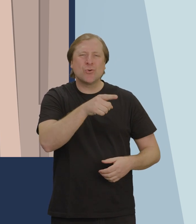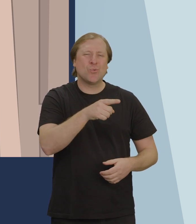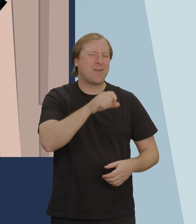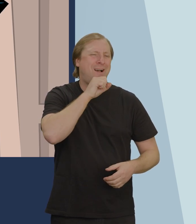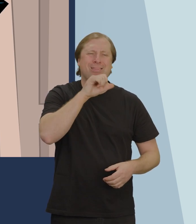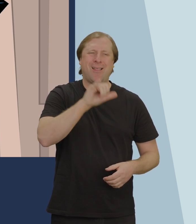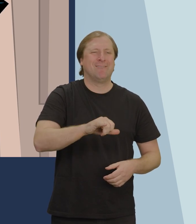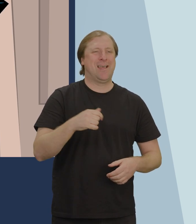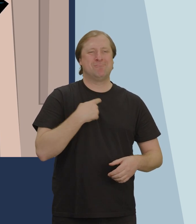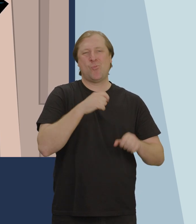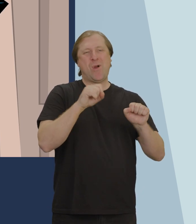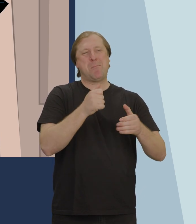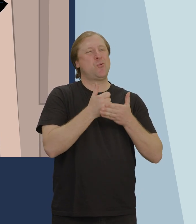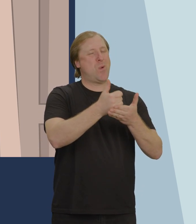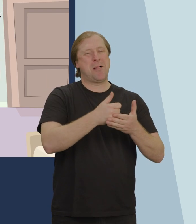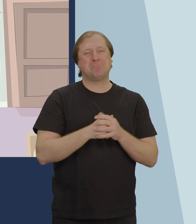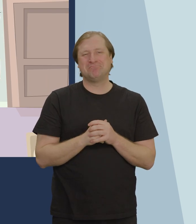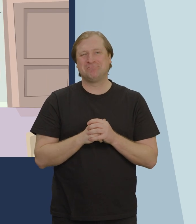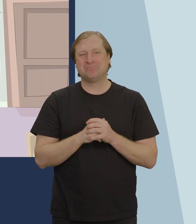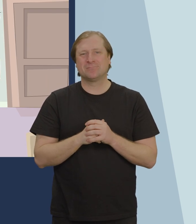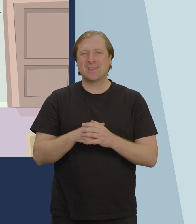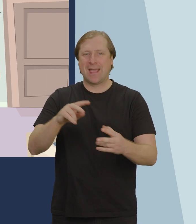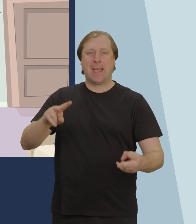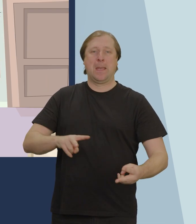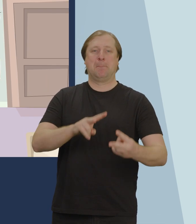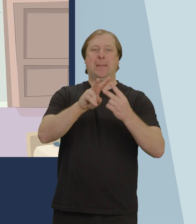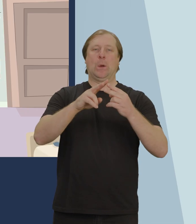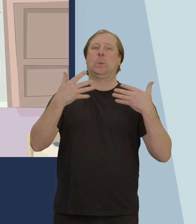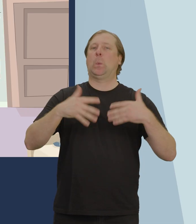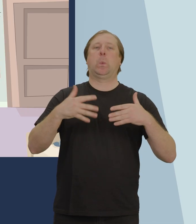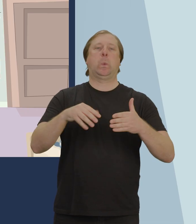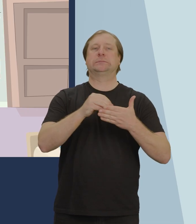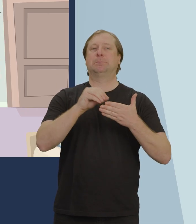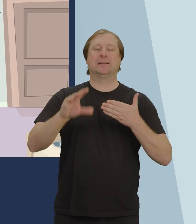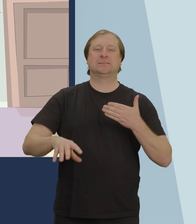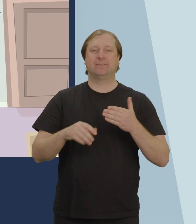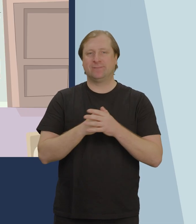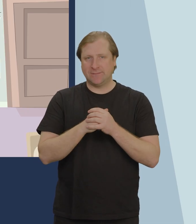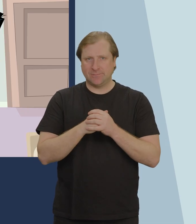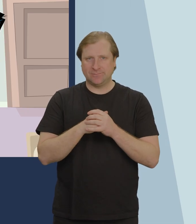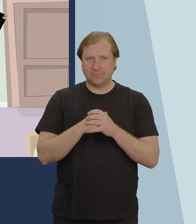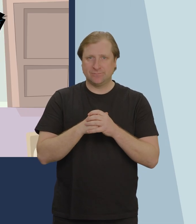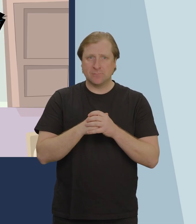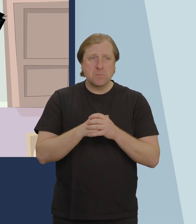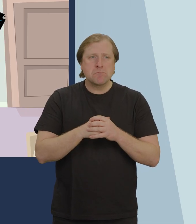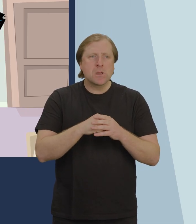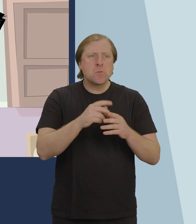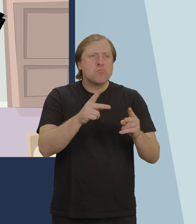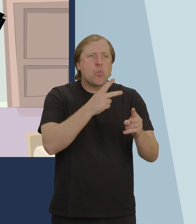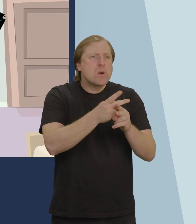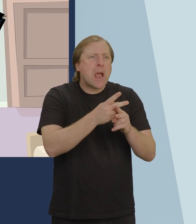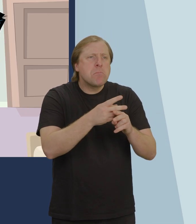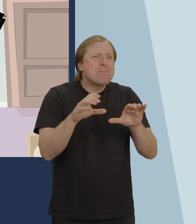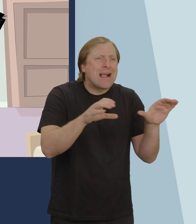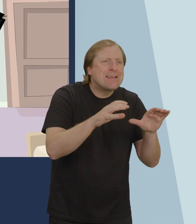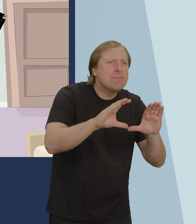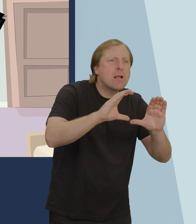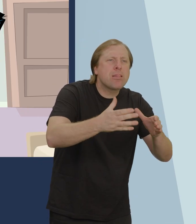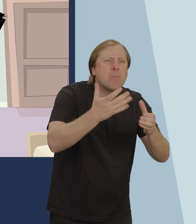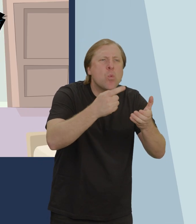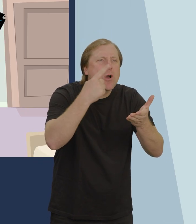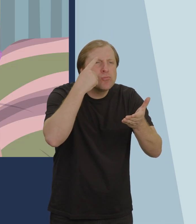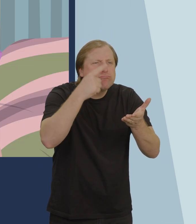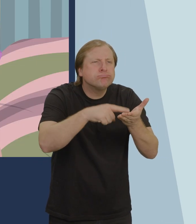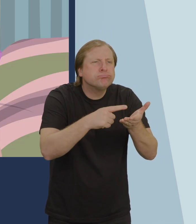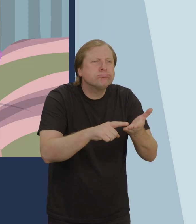love that. This is something we could actually help with. Paris was a little above my pay grade to authorize. So, is there an activity or club you want to